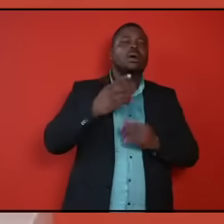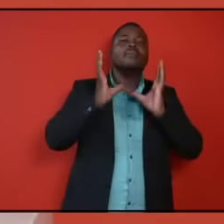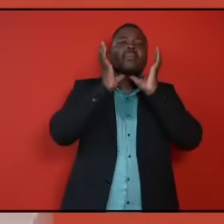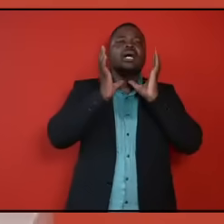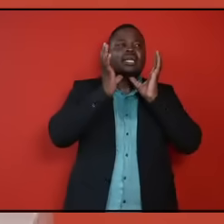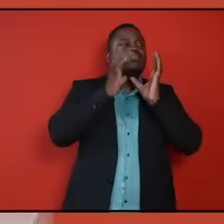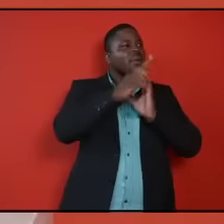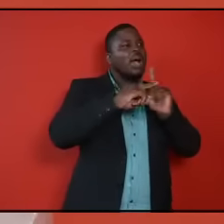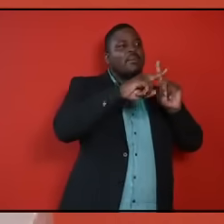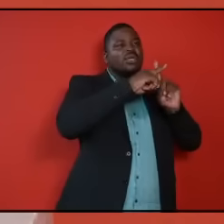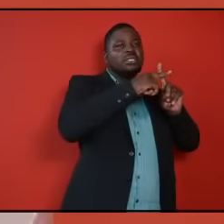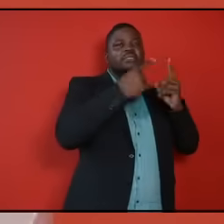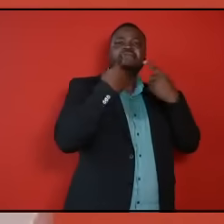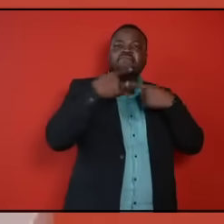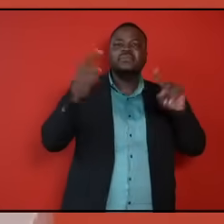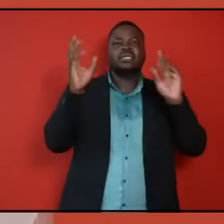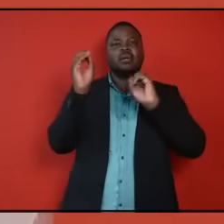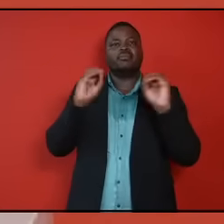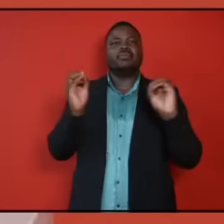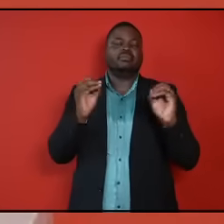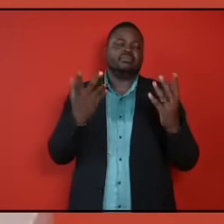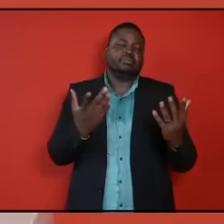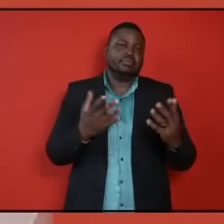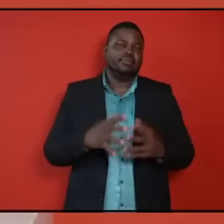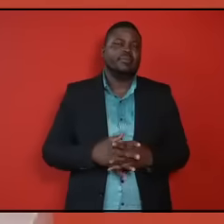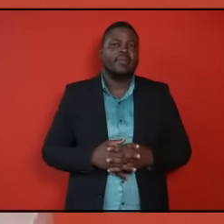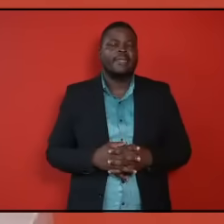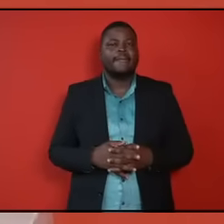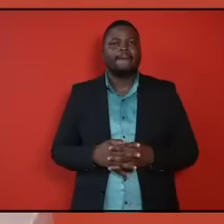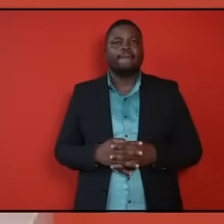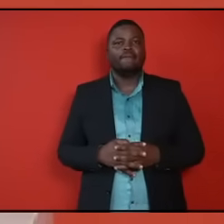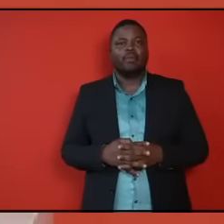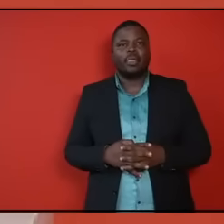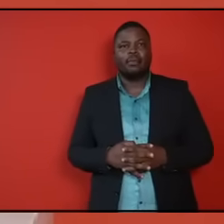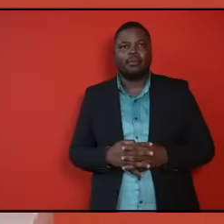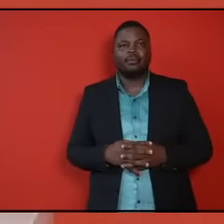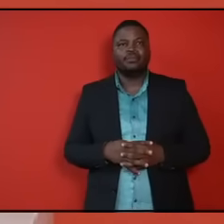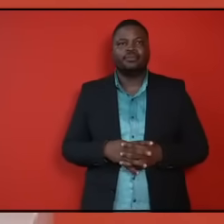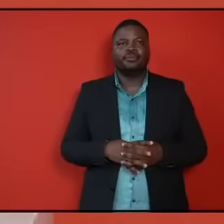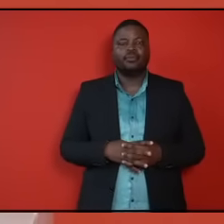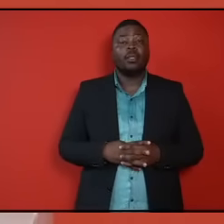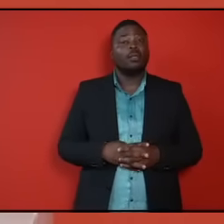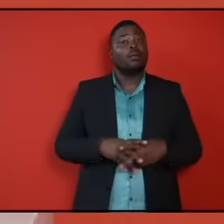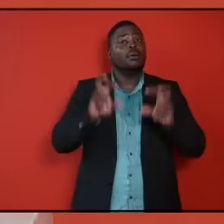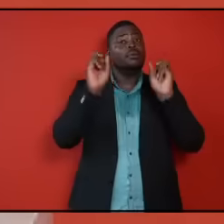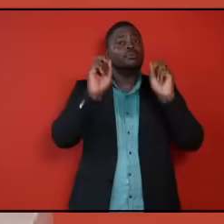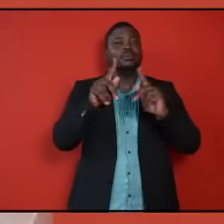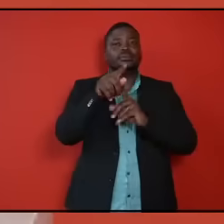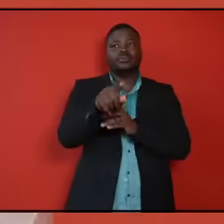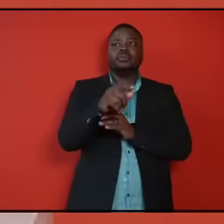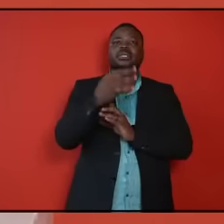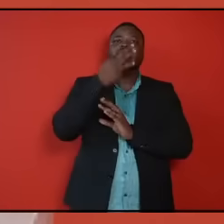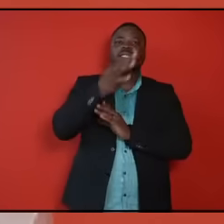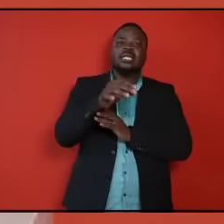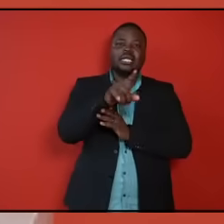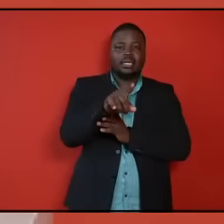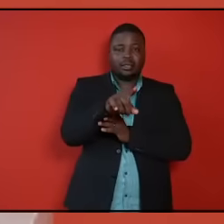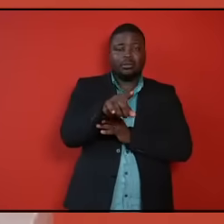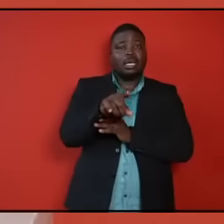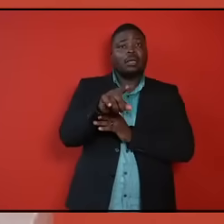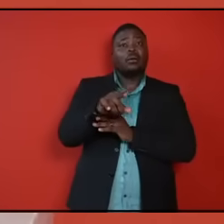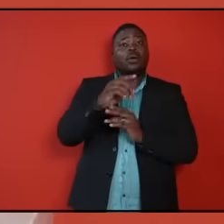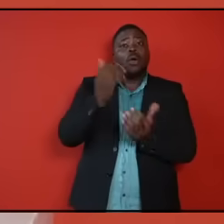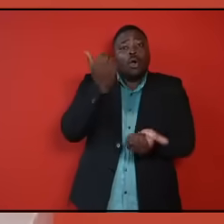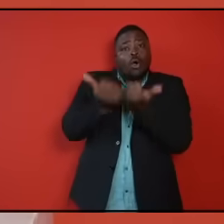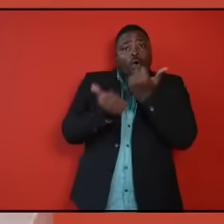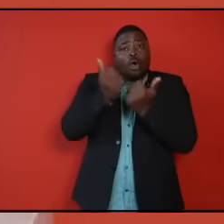700 kids. She speaks about it like it's nothing. Okay, let's say there are 20 soup kitchens outside